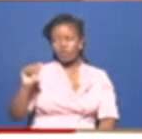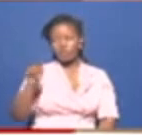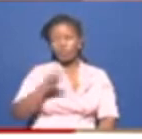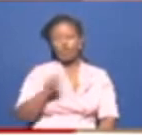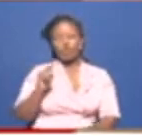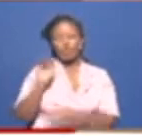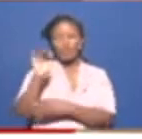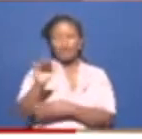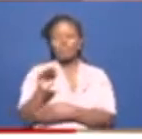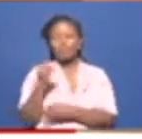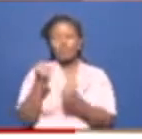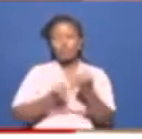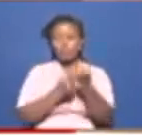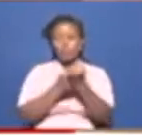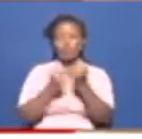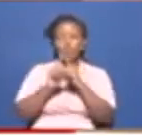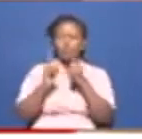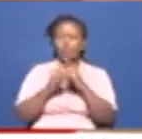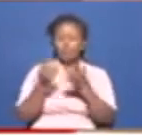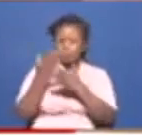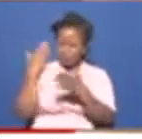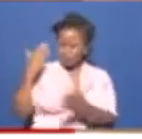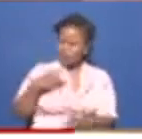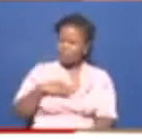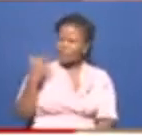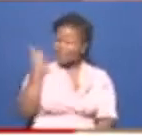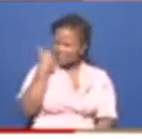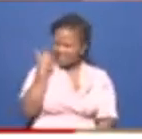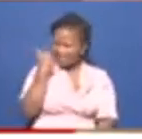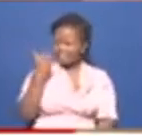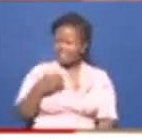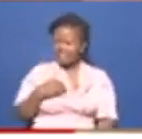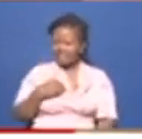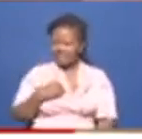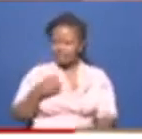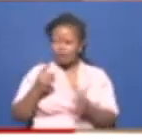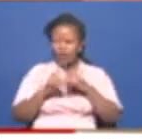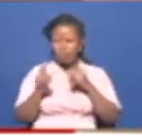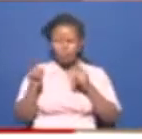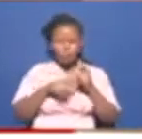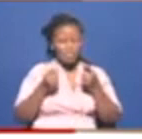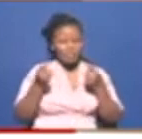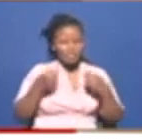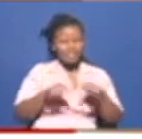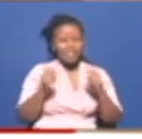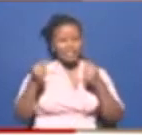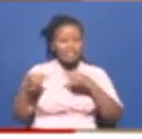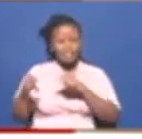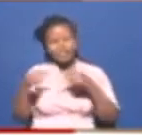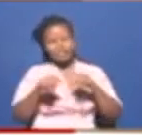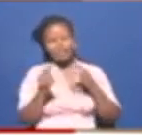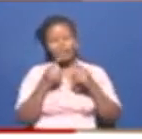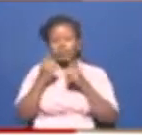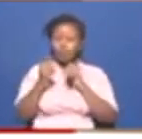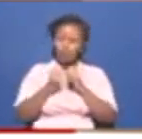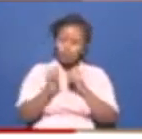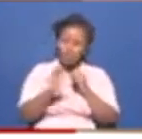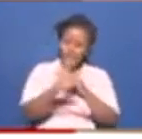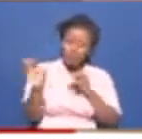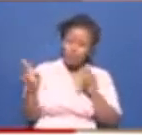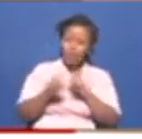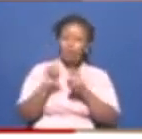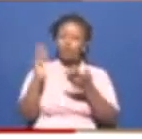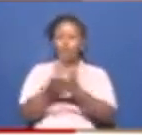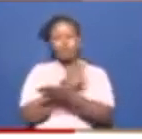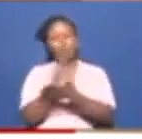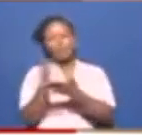had fistula, I understand what these women are going through. Uh-huh. And yeah, we try and, you know, work with them and just share, because the